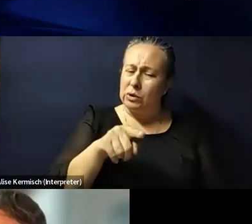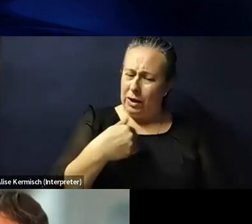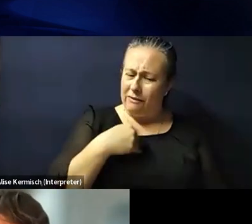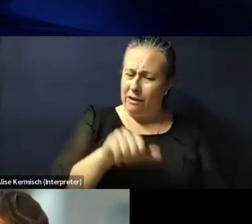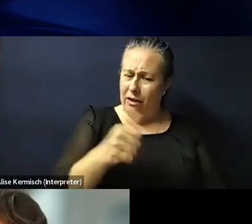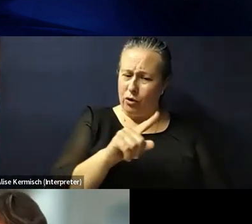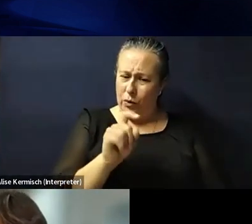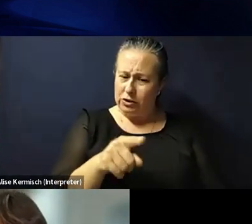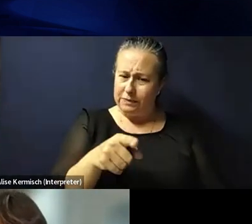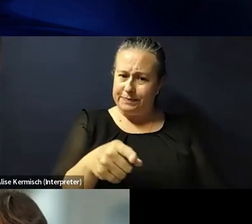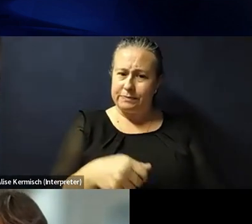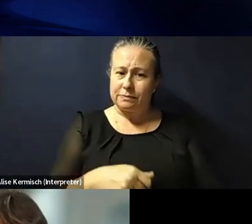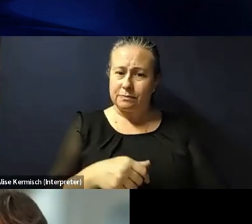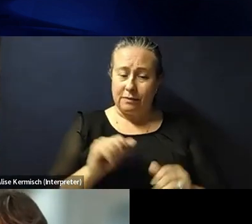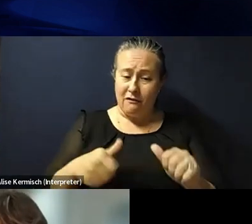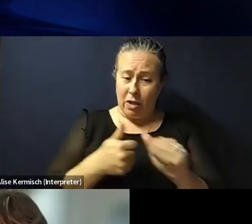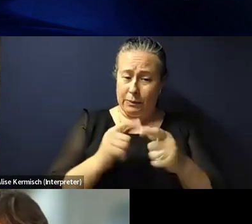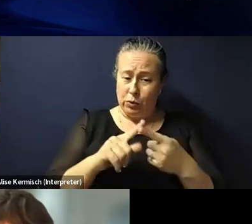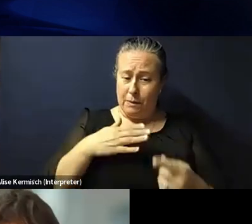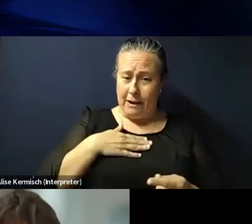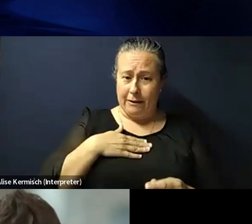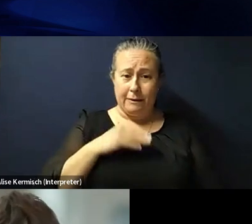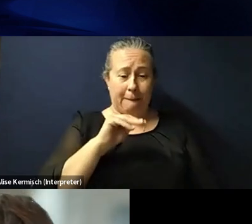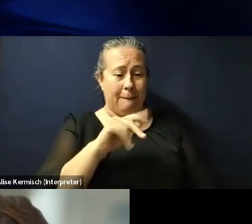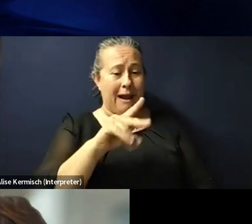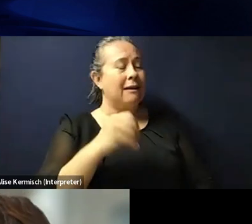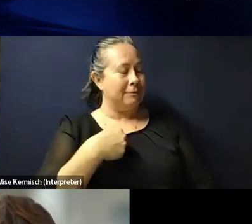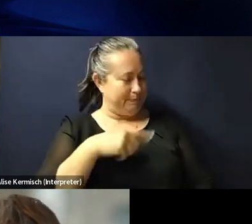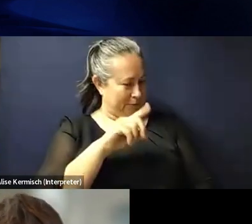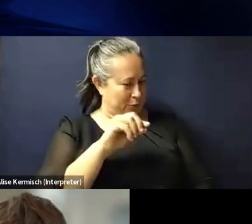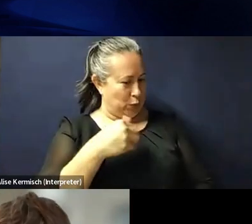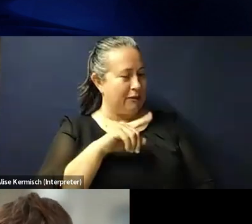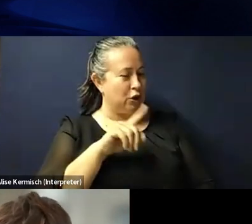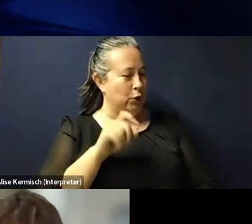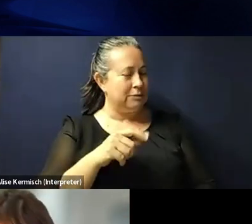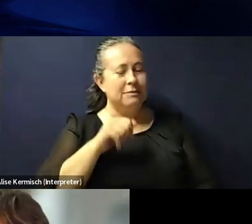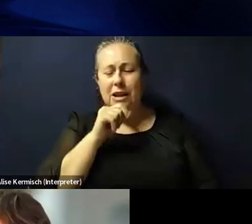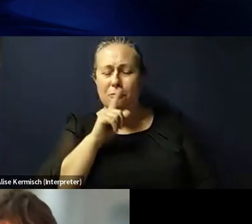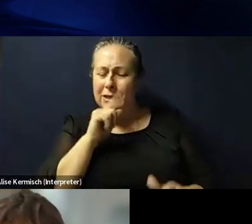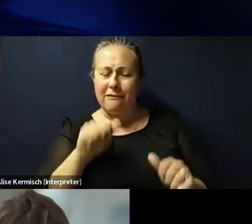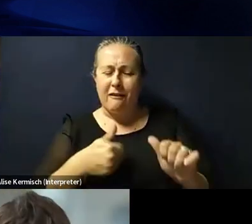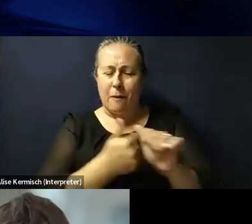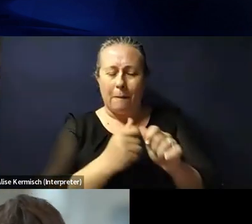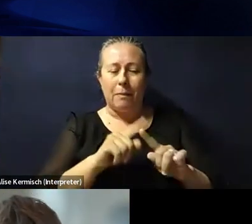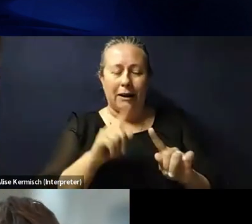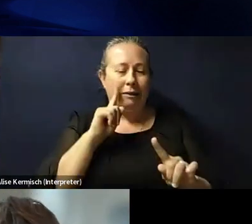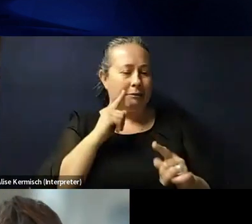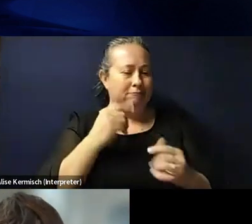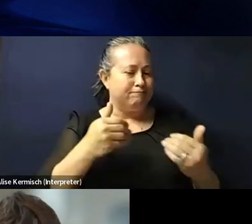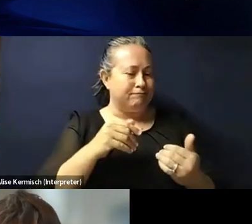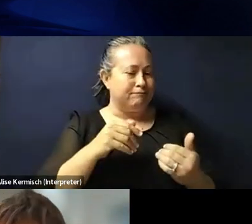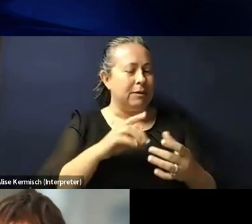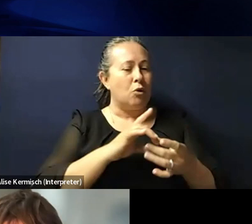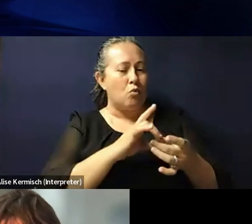do you have another question as a follow-up to mine? I do have a question. It's not so much a follow-up, but it's, I think, perhaps